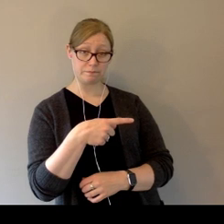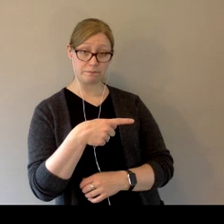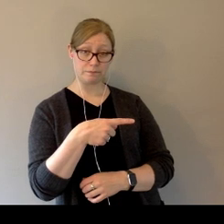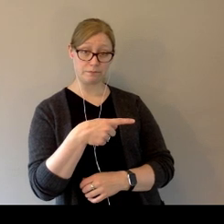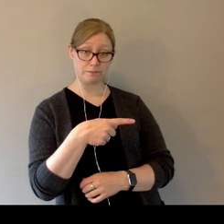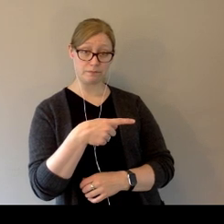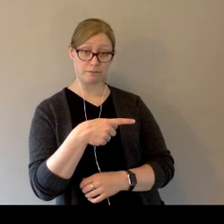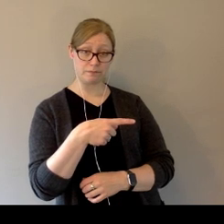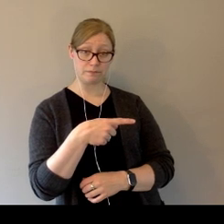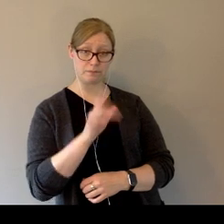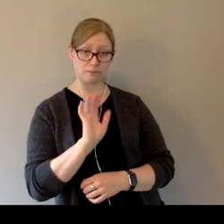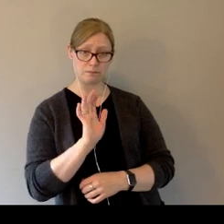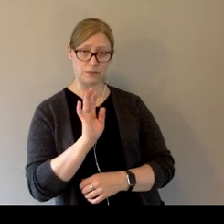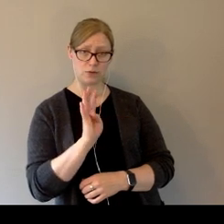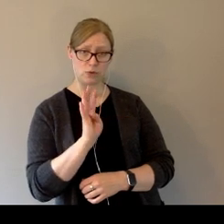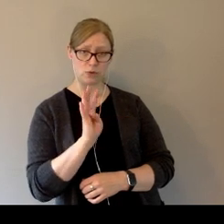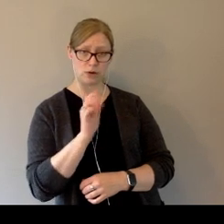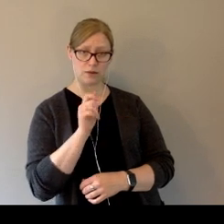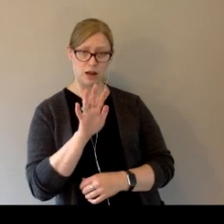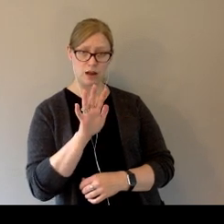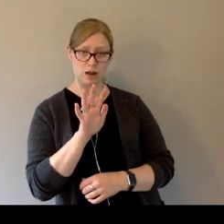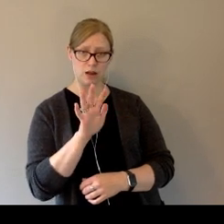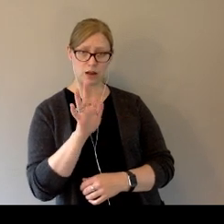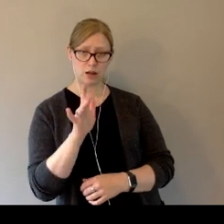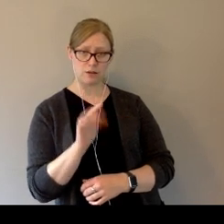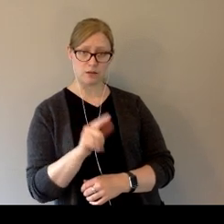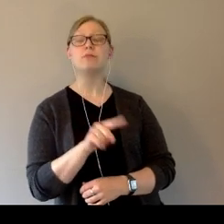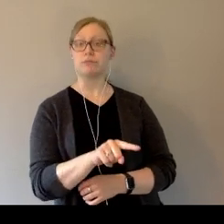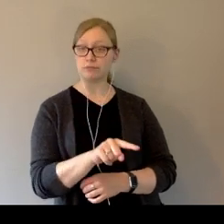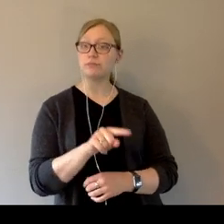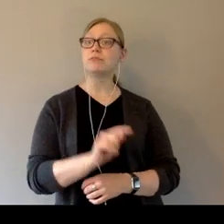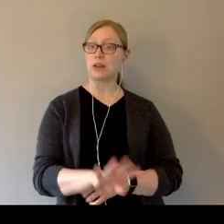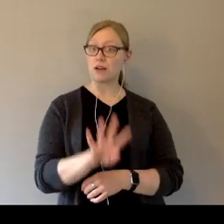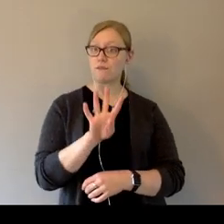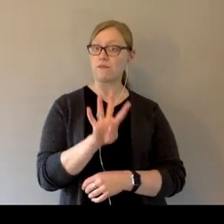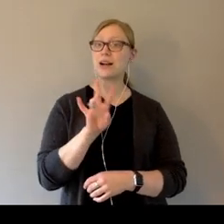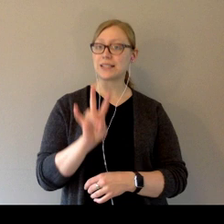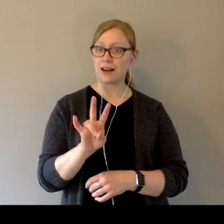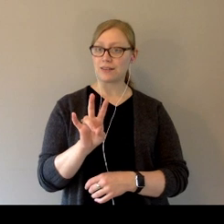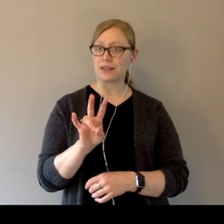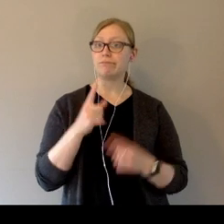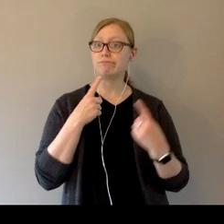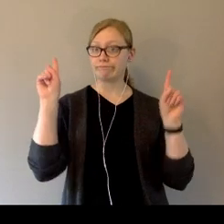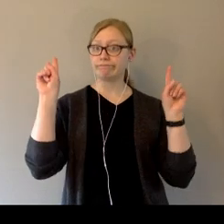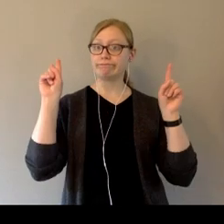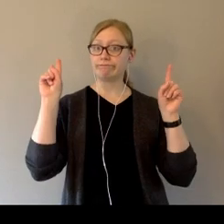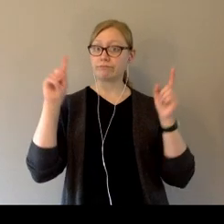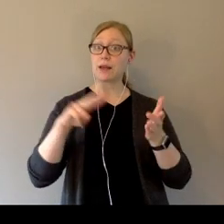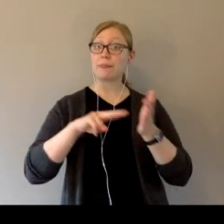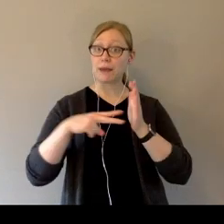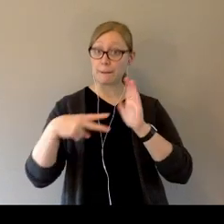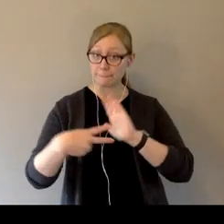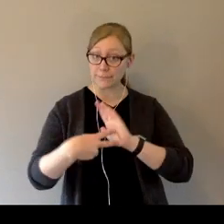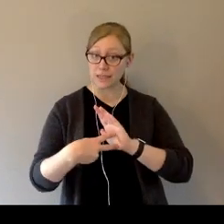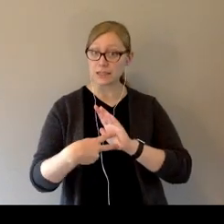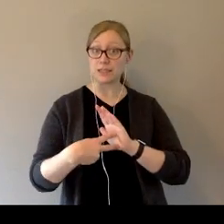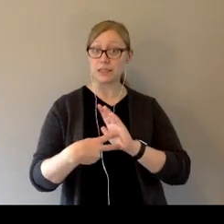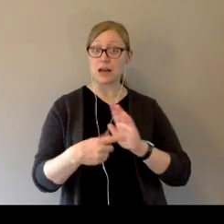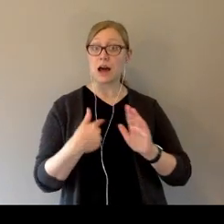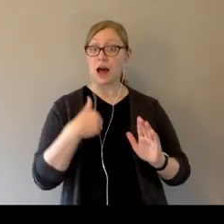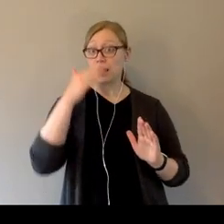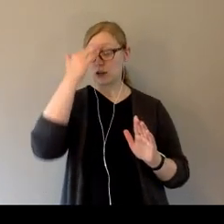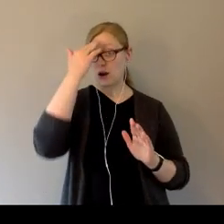4, not 5. 4. And so I did. And so based on that, I know that